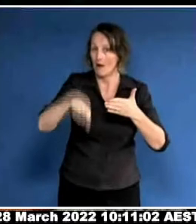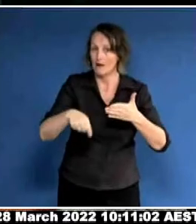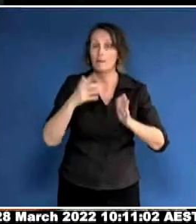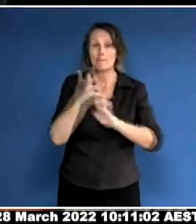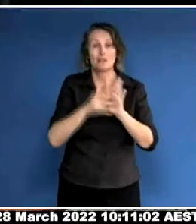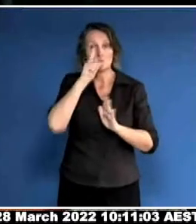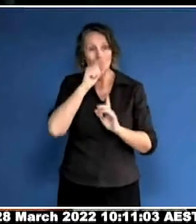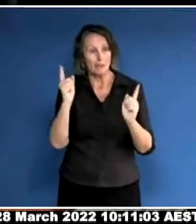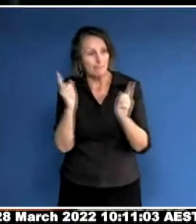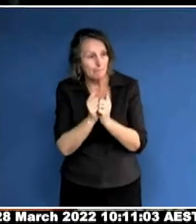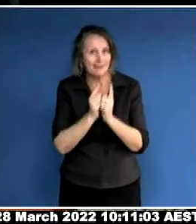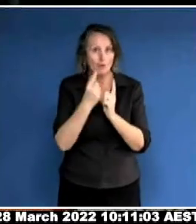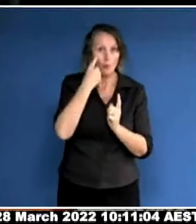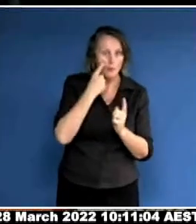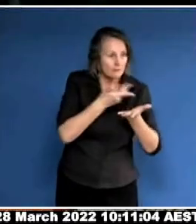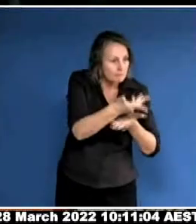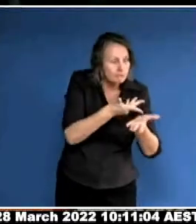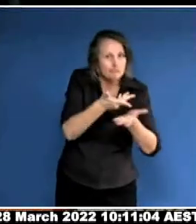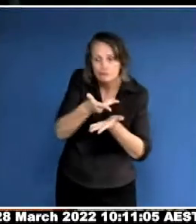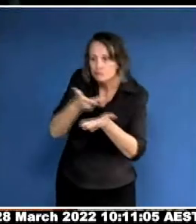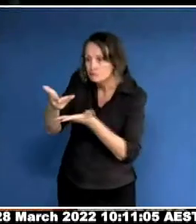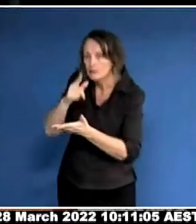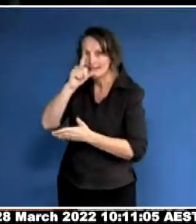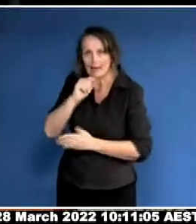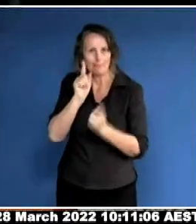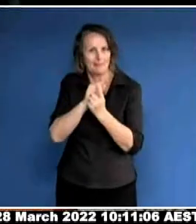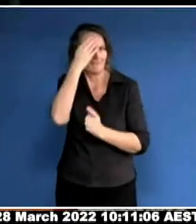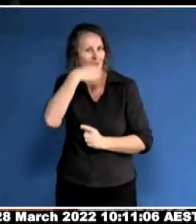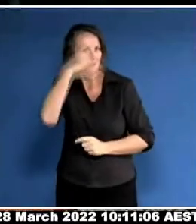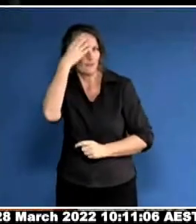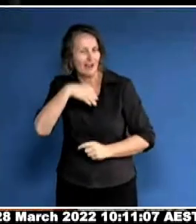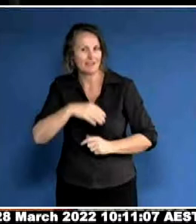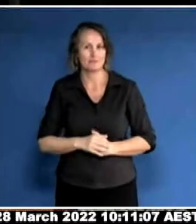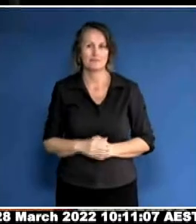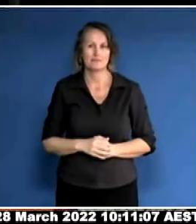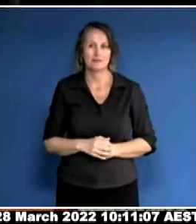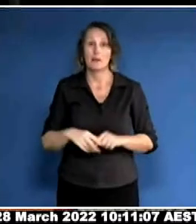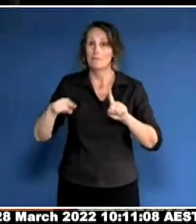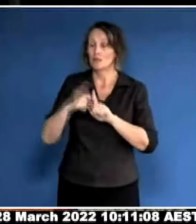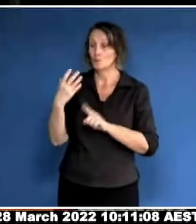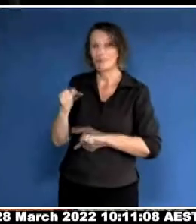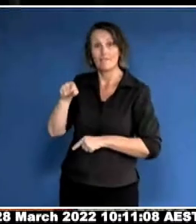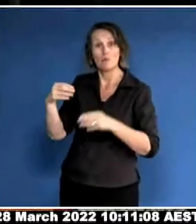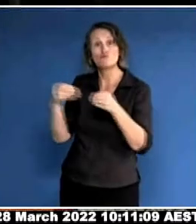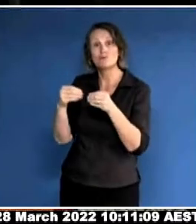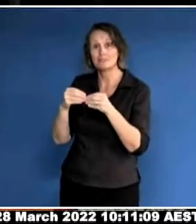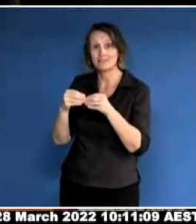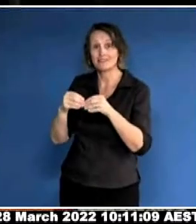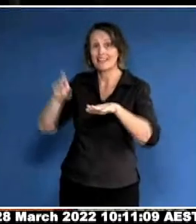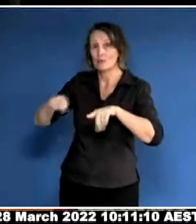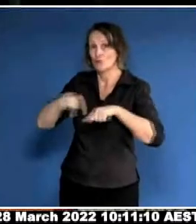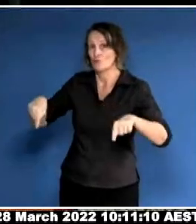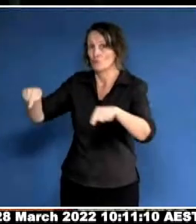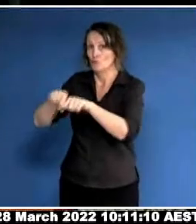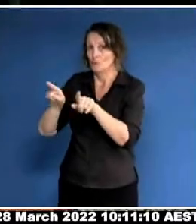our witnesses in person, but also to have our hub in Brisbane, where many of the witnesses will appear during the course of